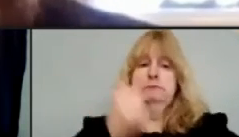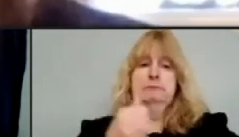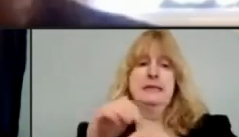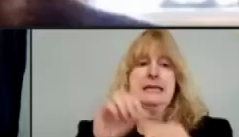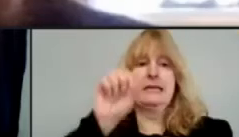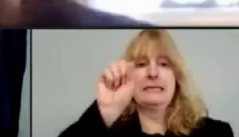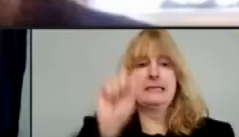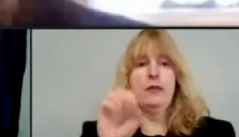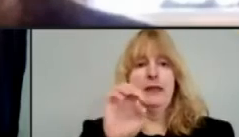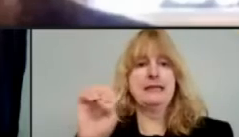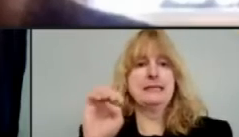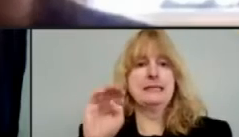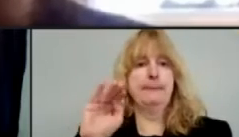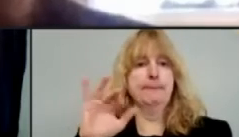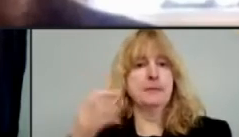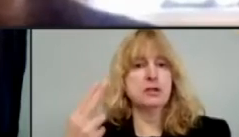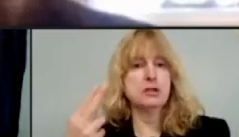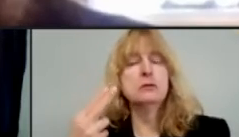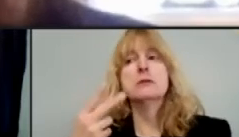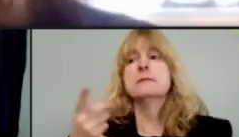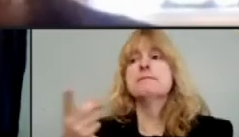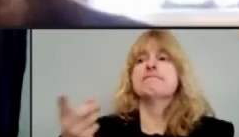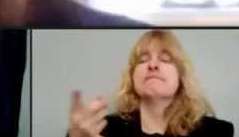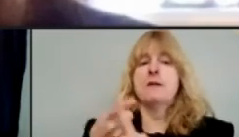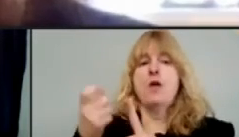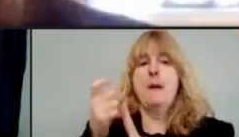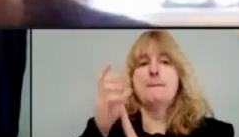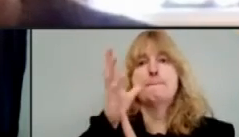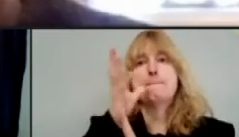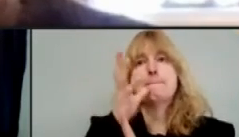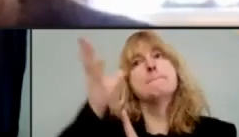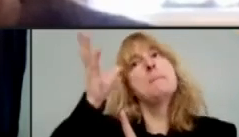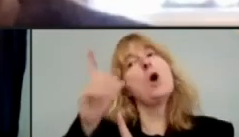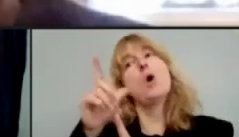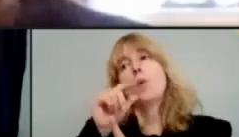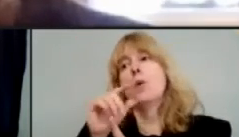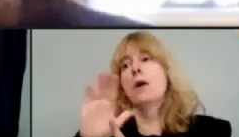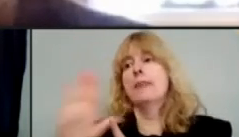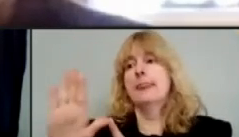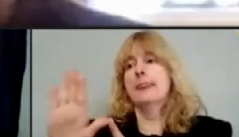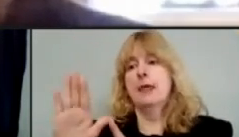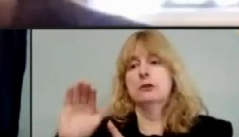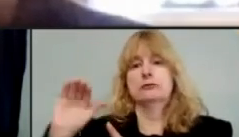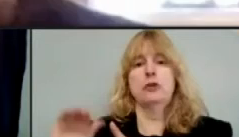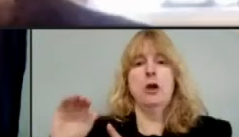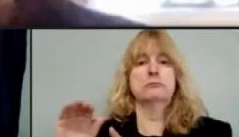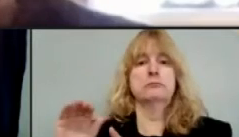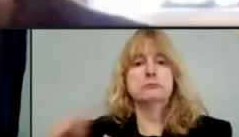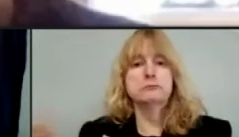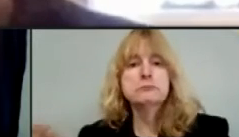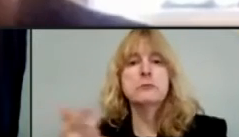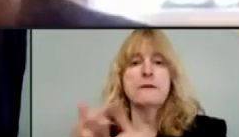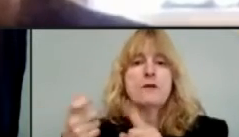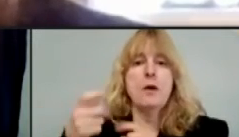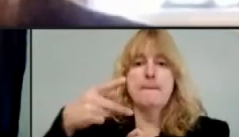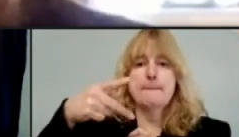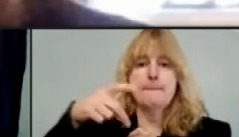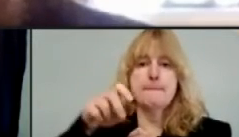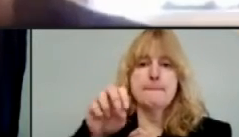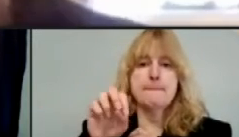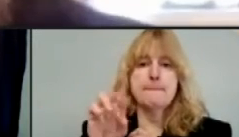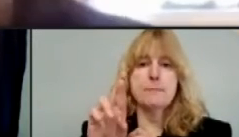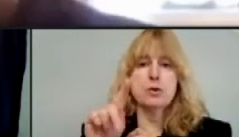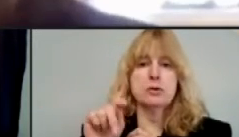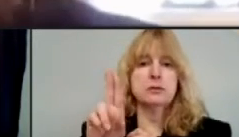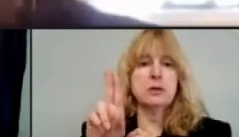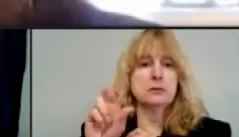on parents of a child that lost their child to pertussis a few years ago. And this mother has made it her mission